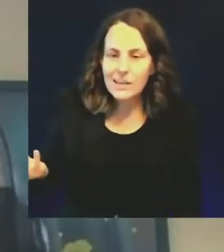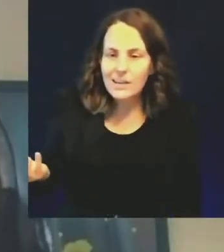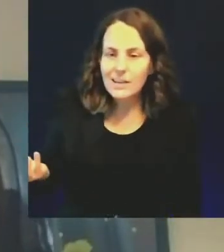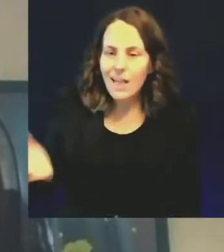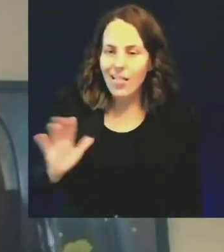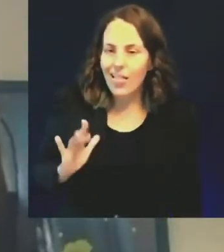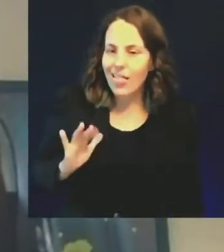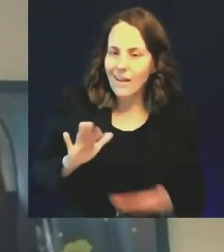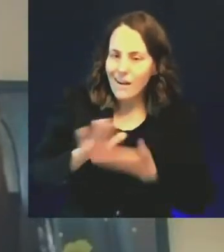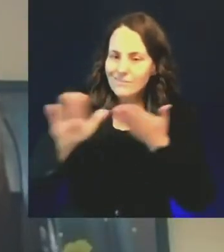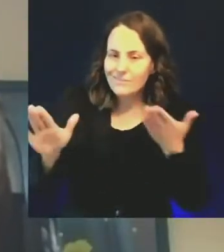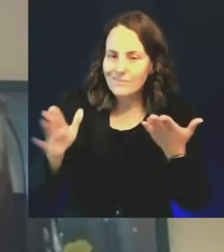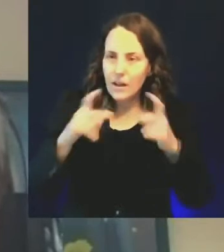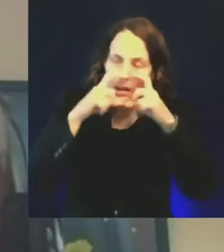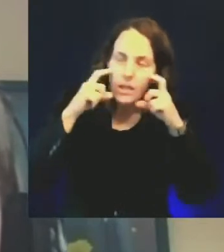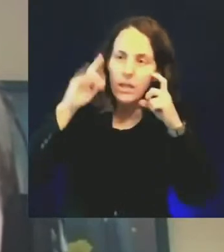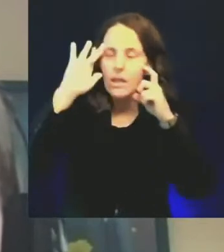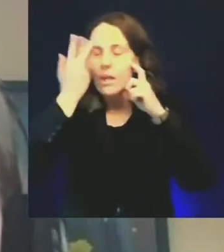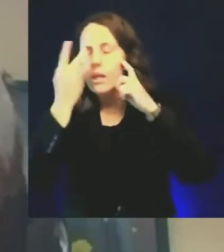ongoing